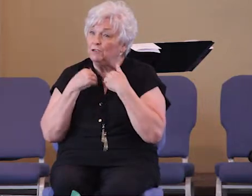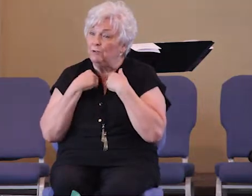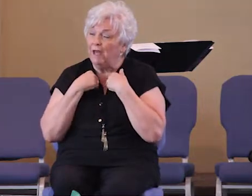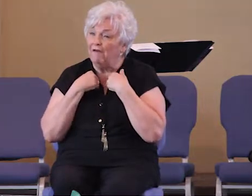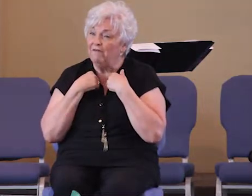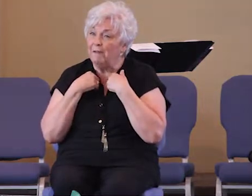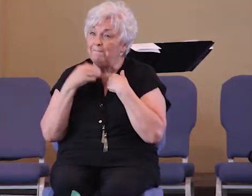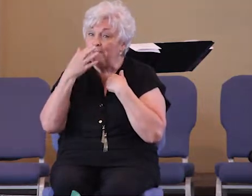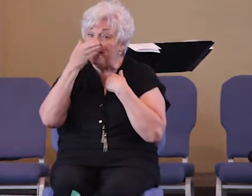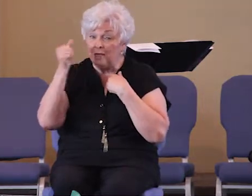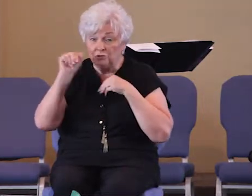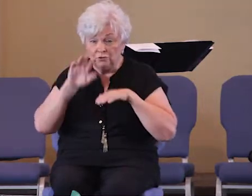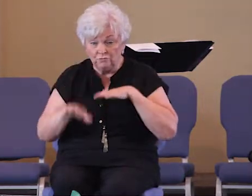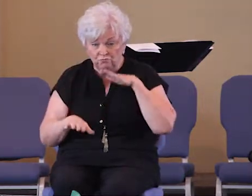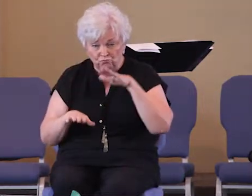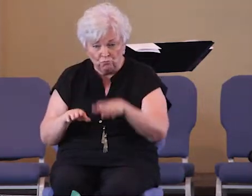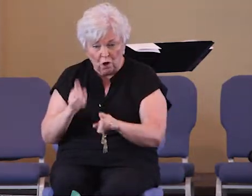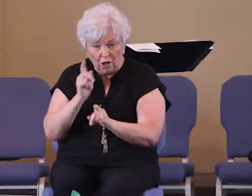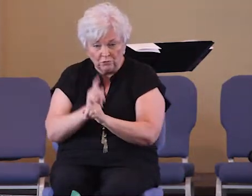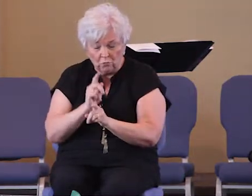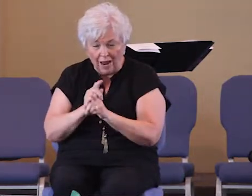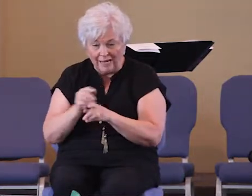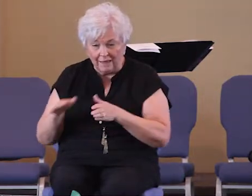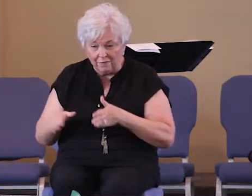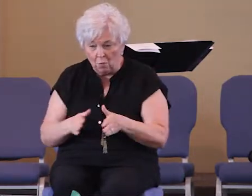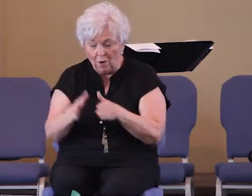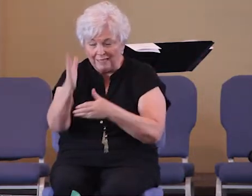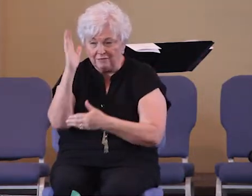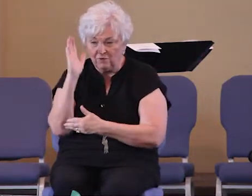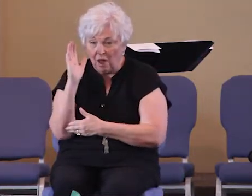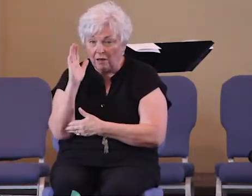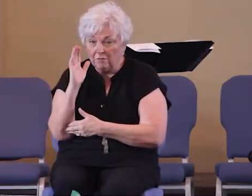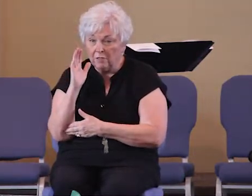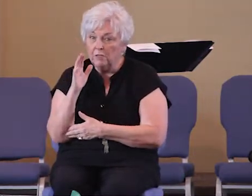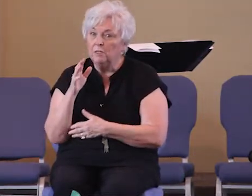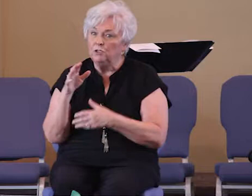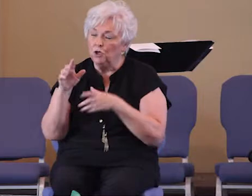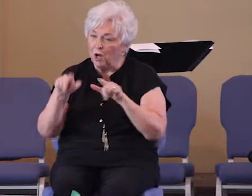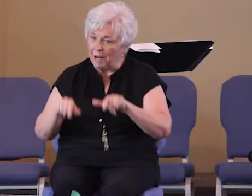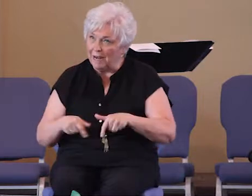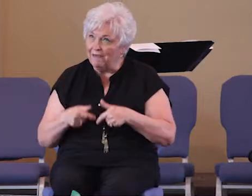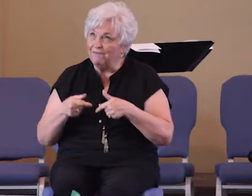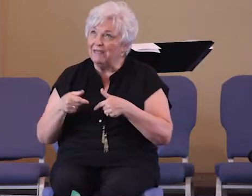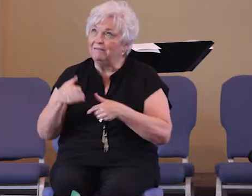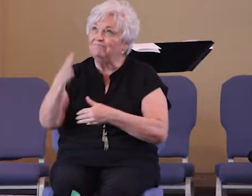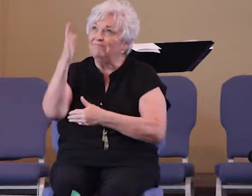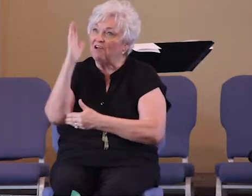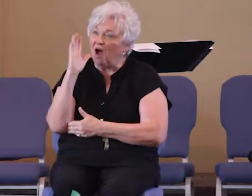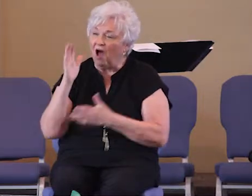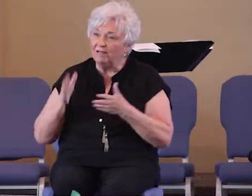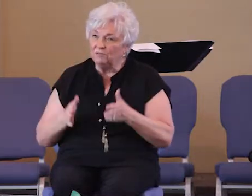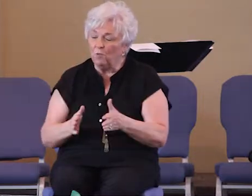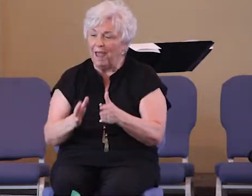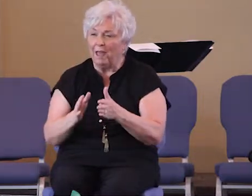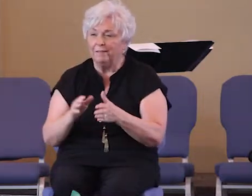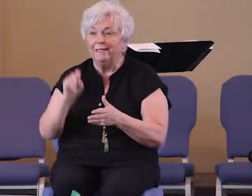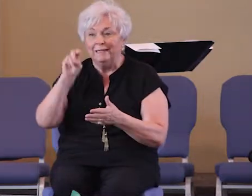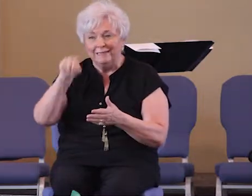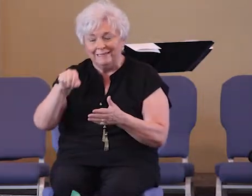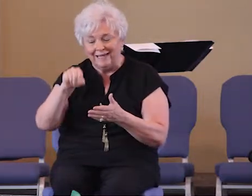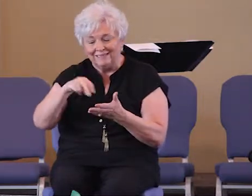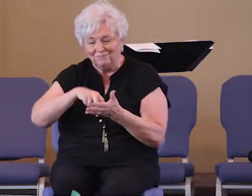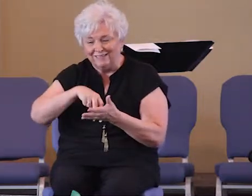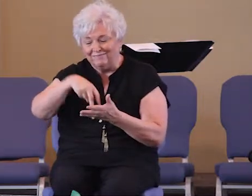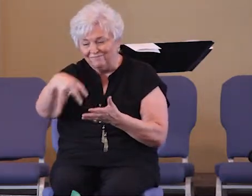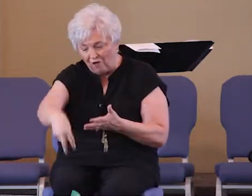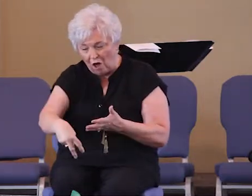of God and you're doing it, striving to live life God's way. And yeah, we fall. Yeah, we trip. Yeah, we say stupid and idiotic